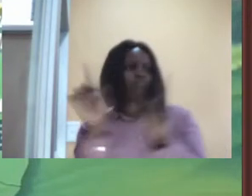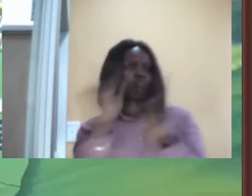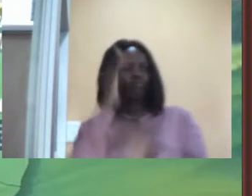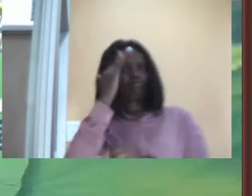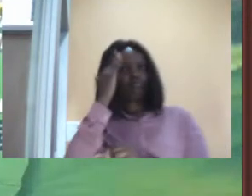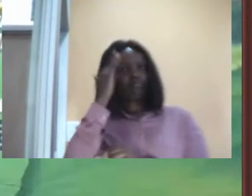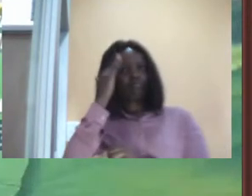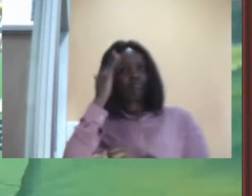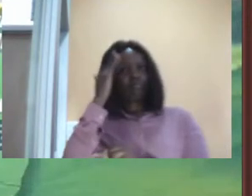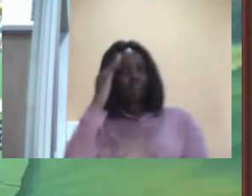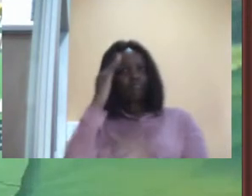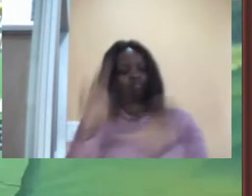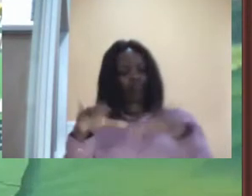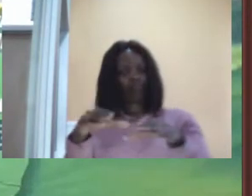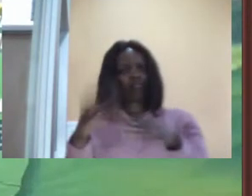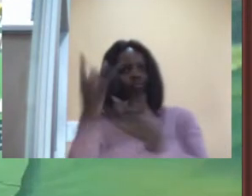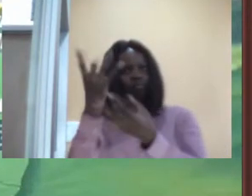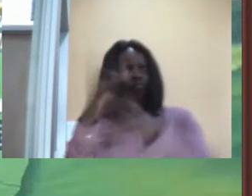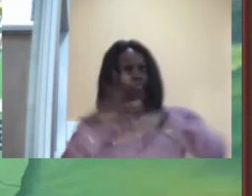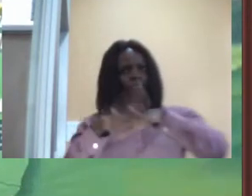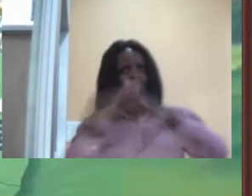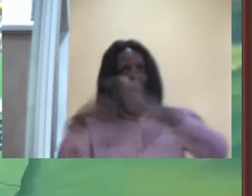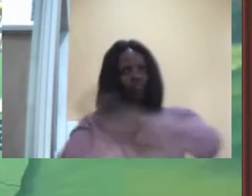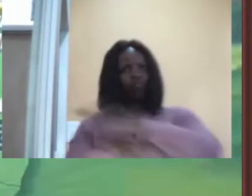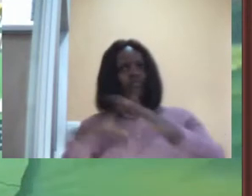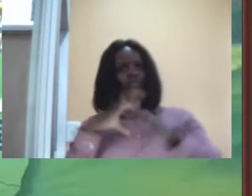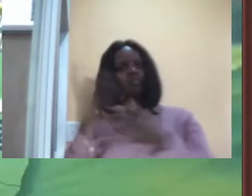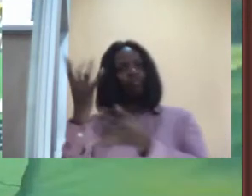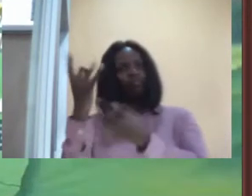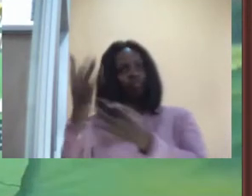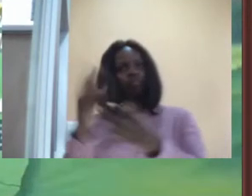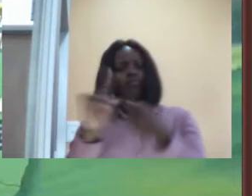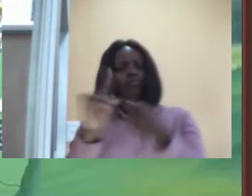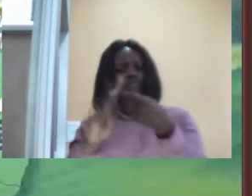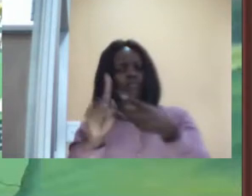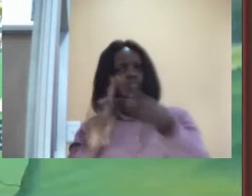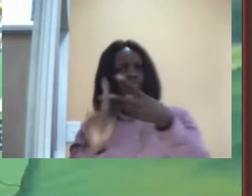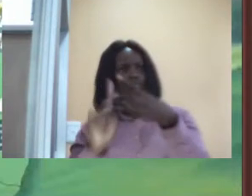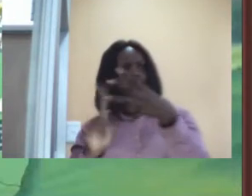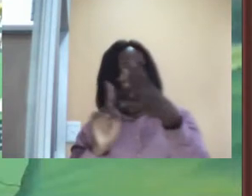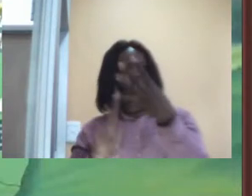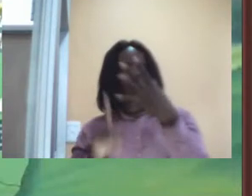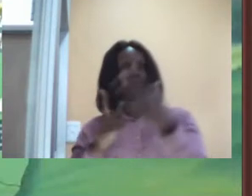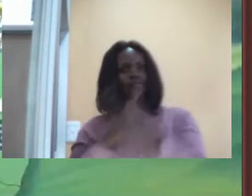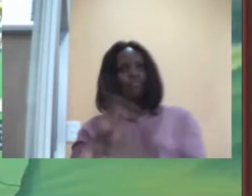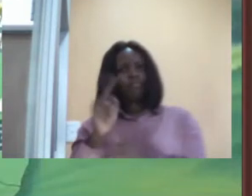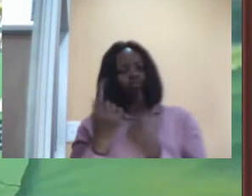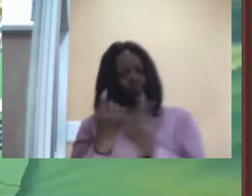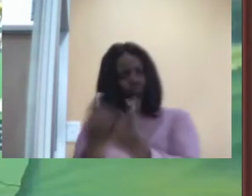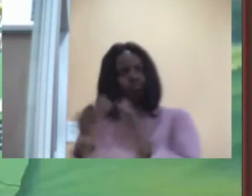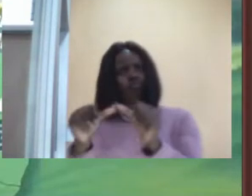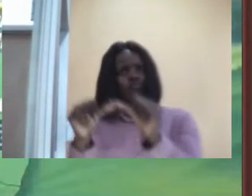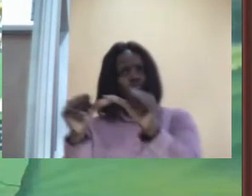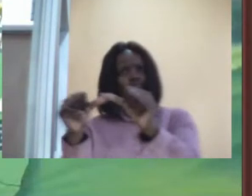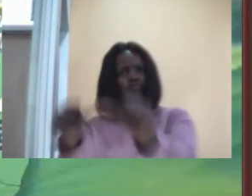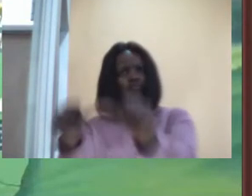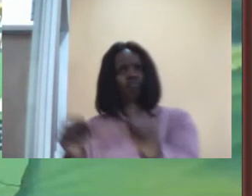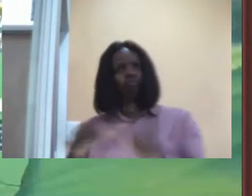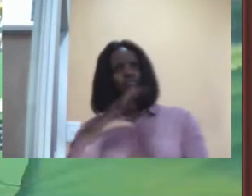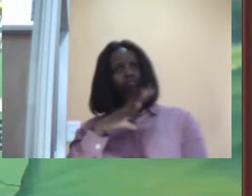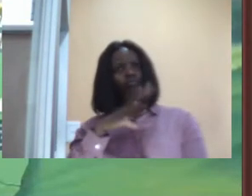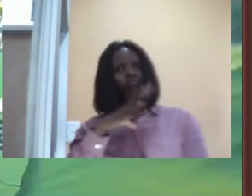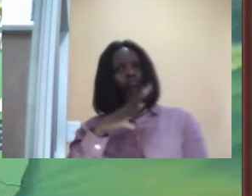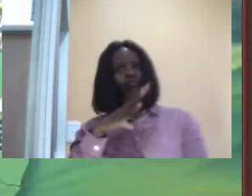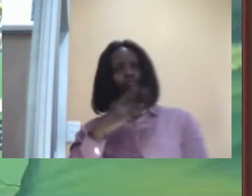Guti Committee has the information, and we have given them the information of what is it that we have been doing and we are continuing to do. And we have never taken any